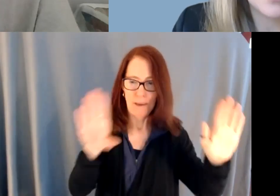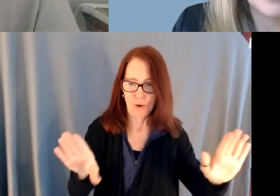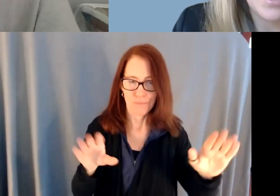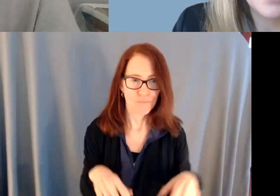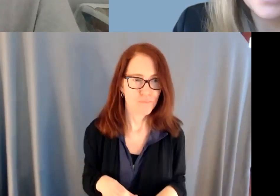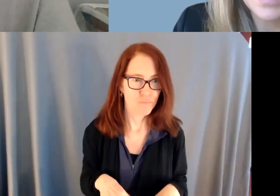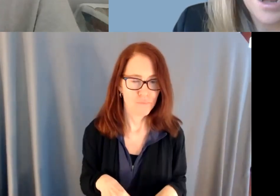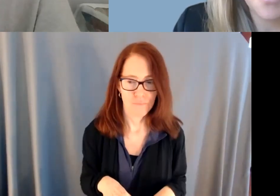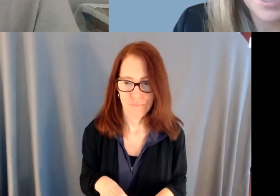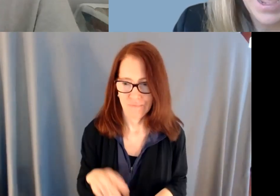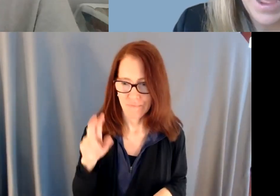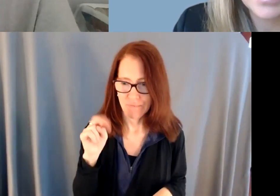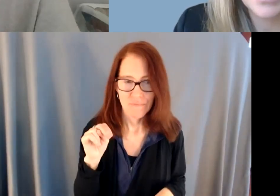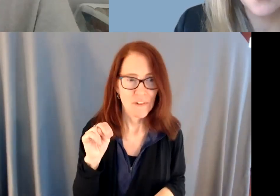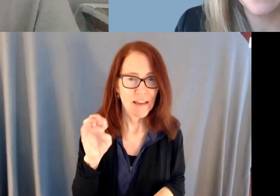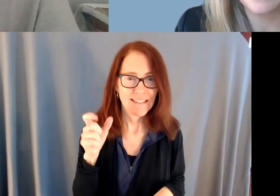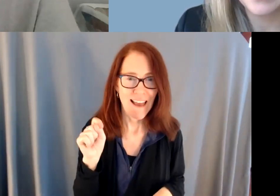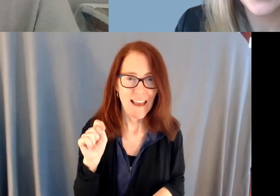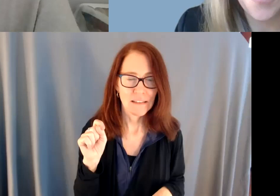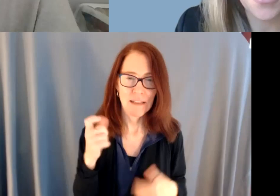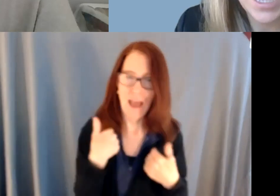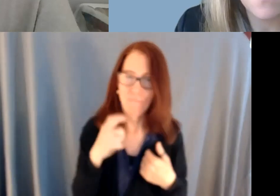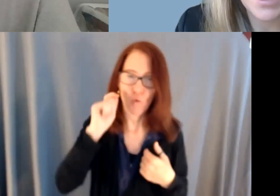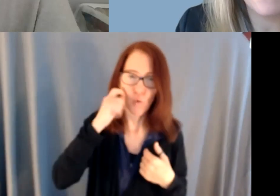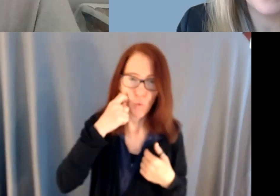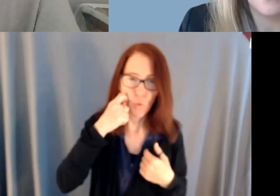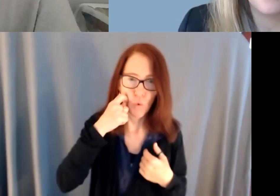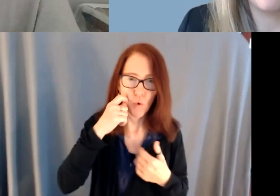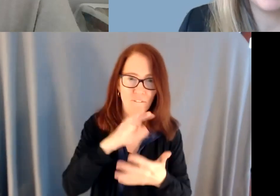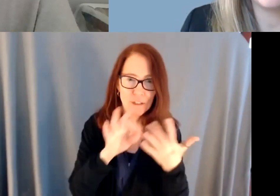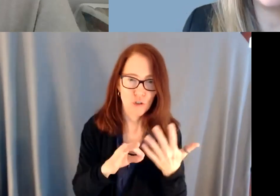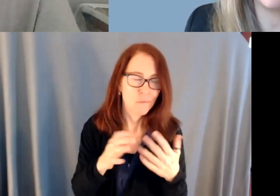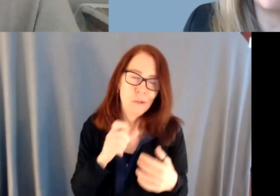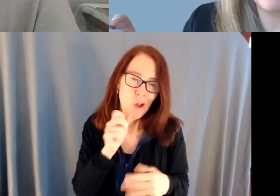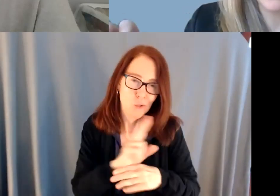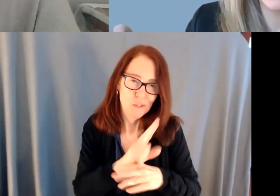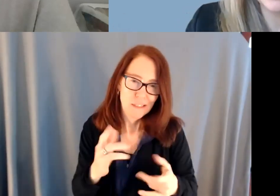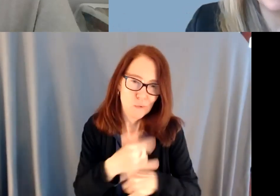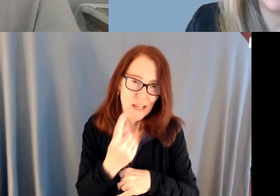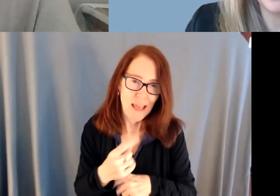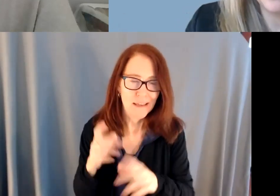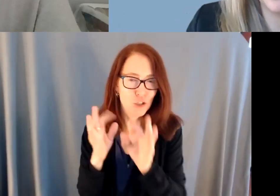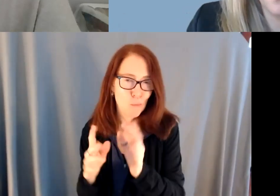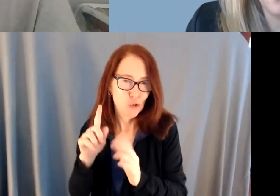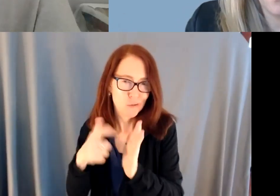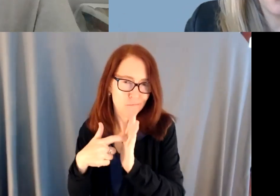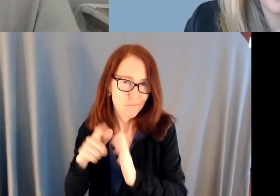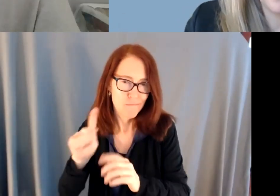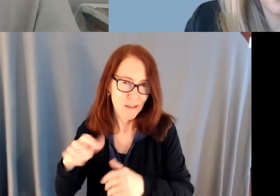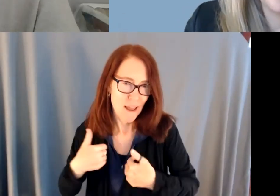not using it today because not everybody has it and your interpreters have to have it, but you can actually, if